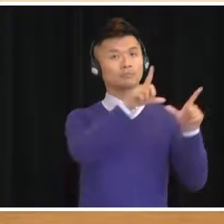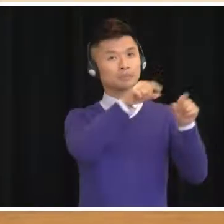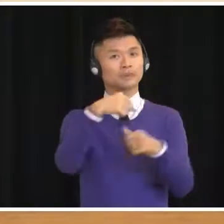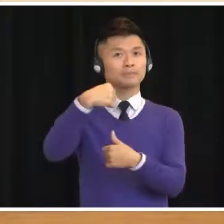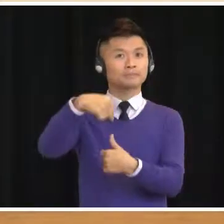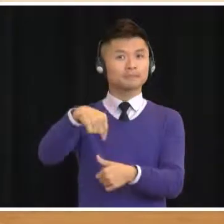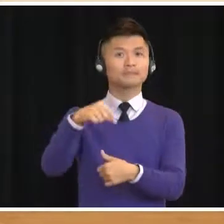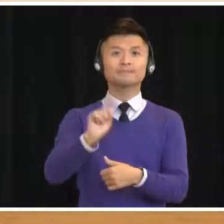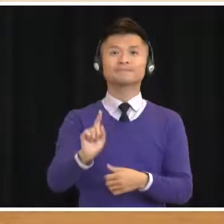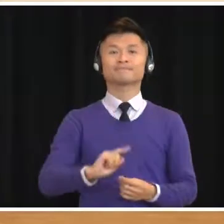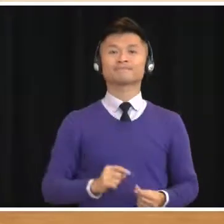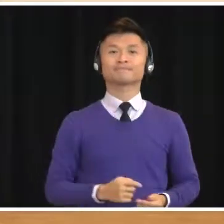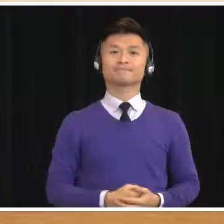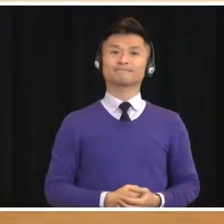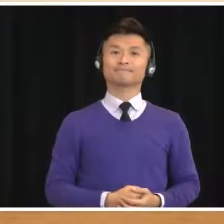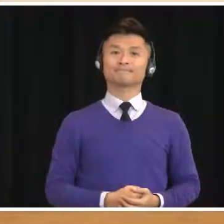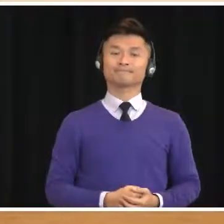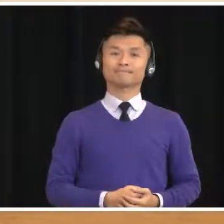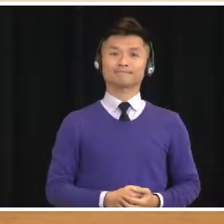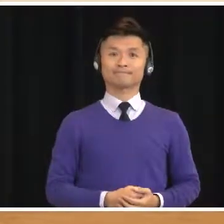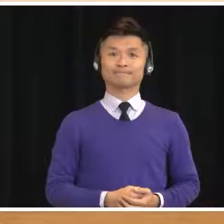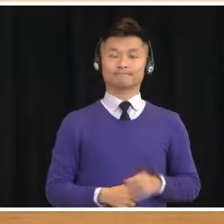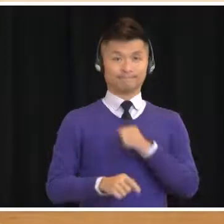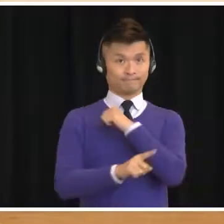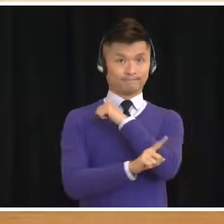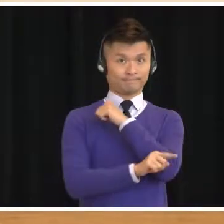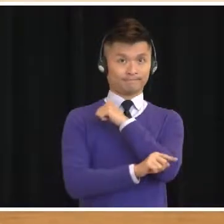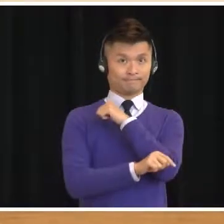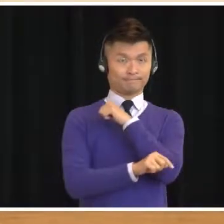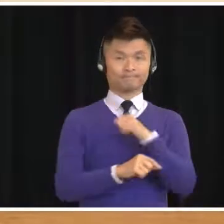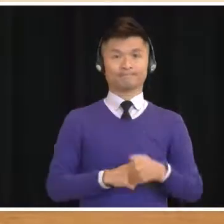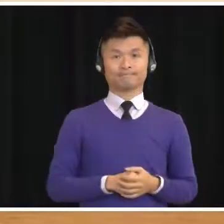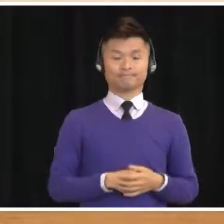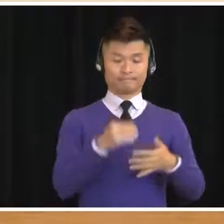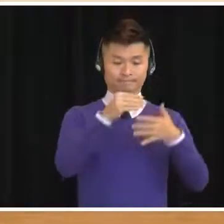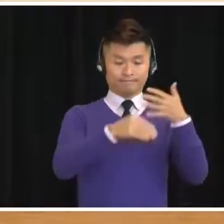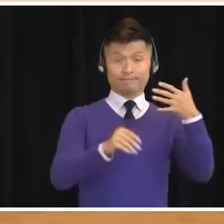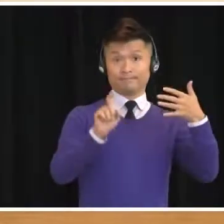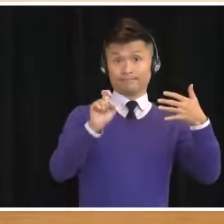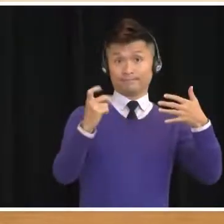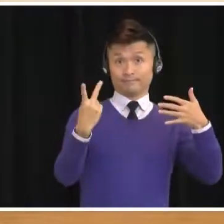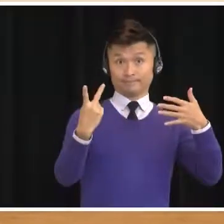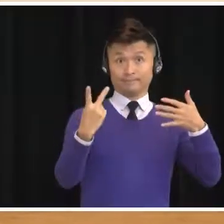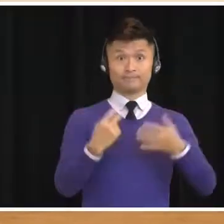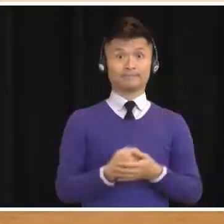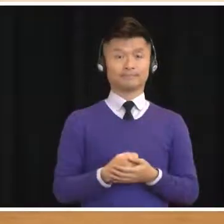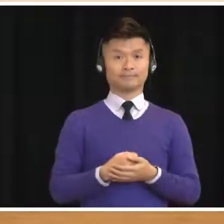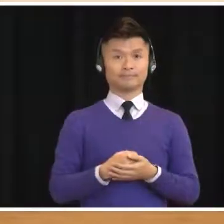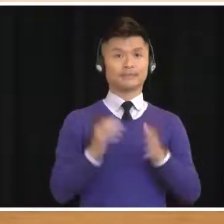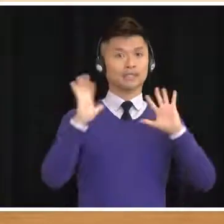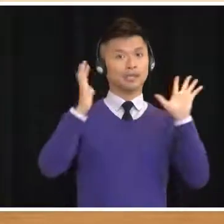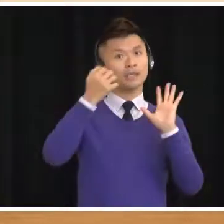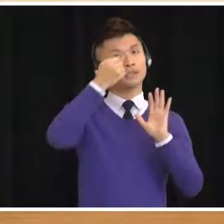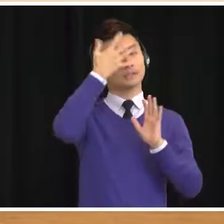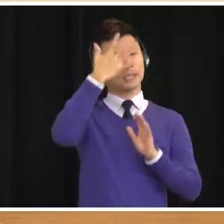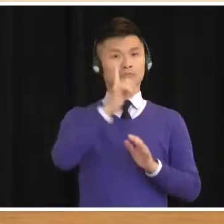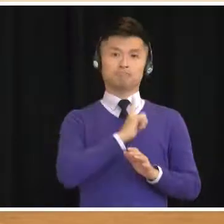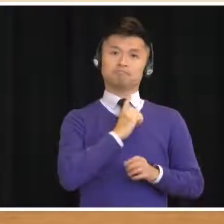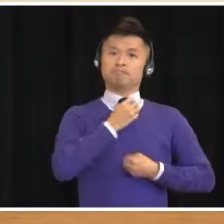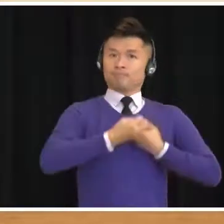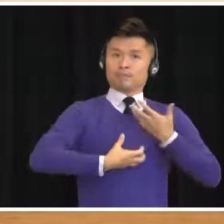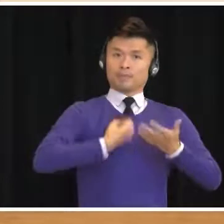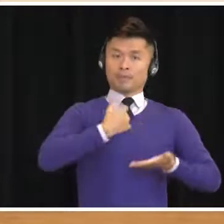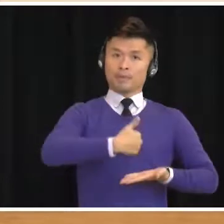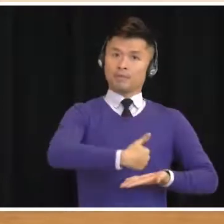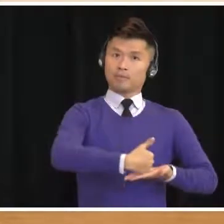And then finally, in relation to Article 12, the child's right to have their views given due weight. So this